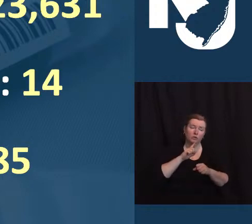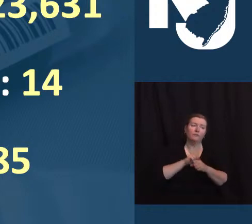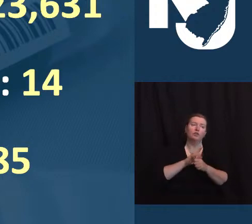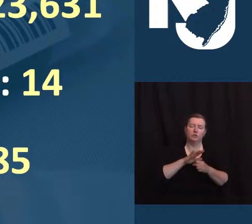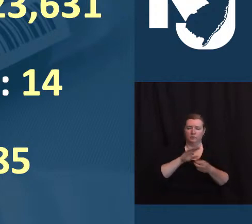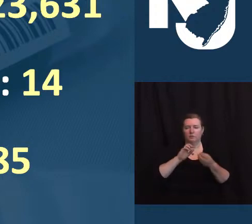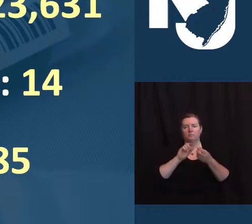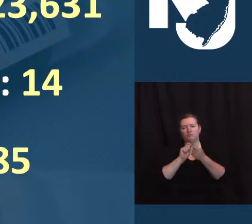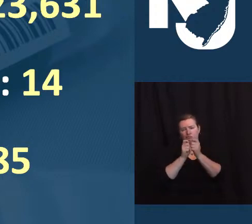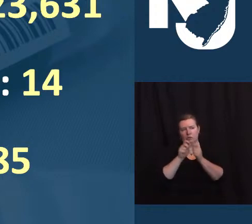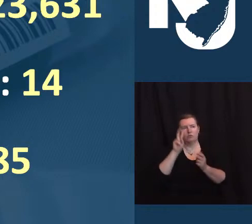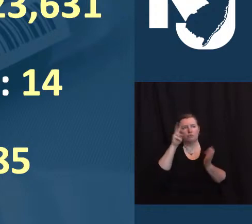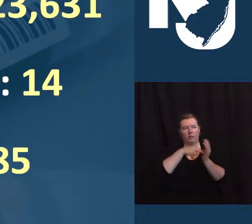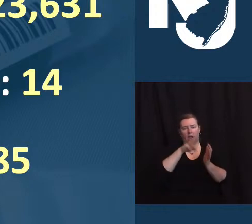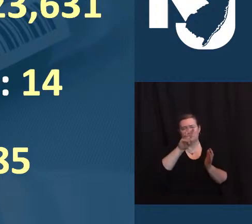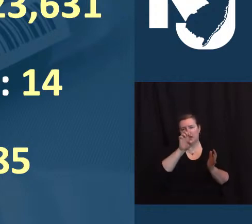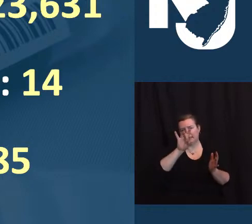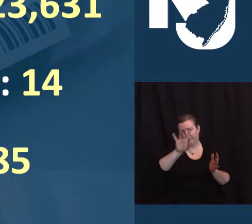rests at